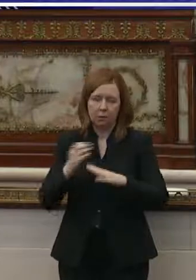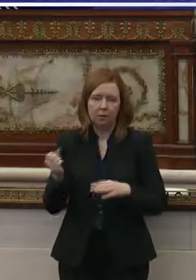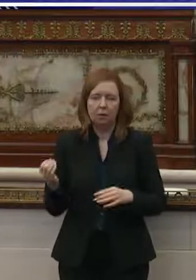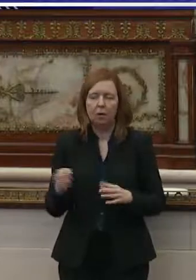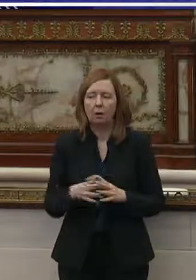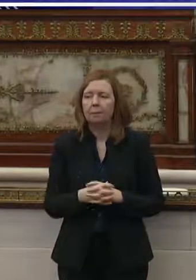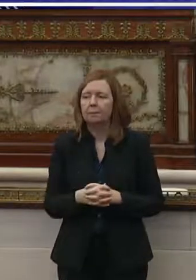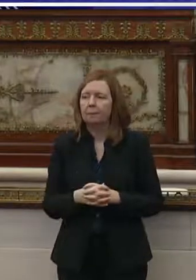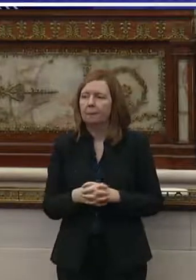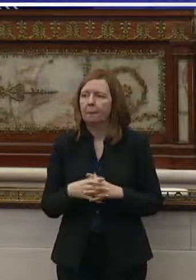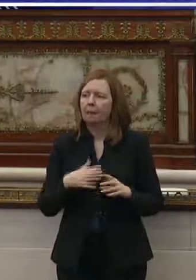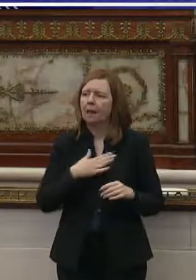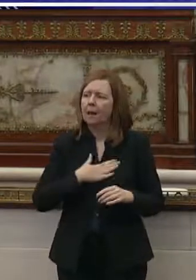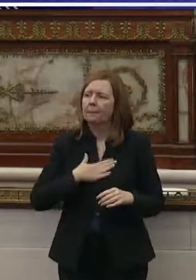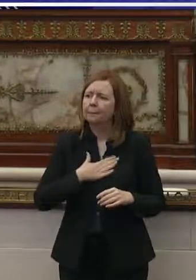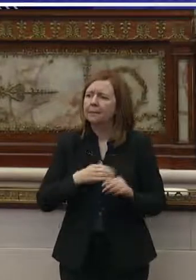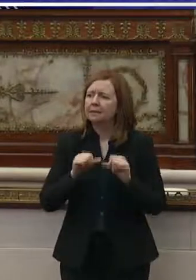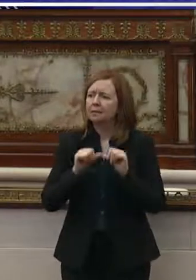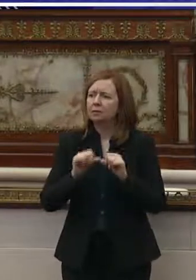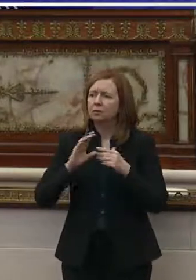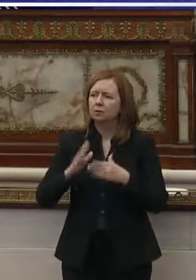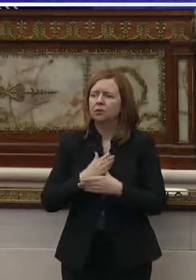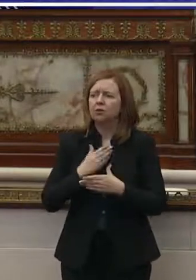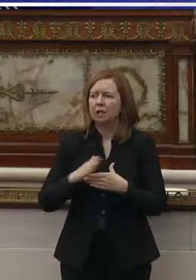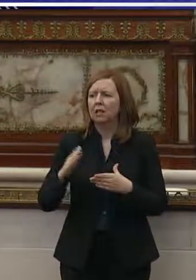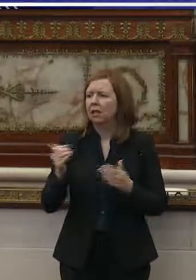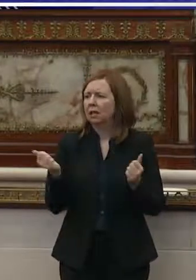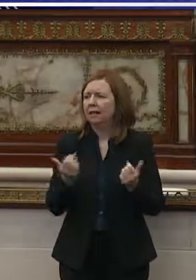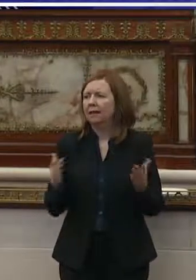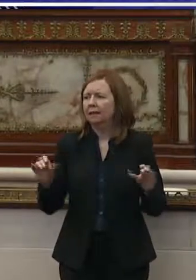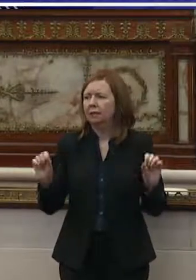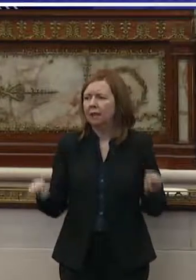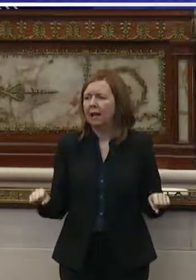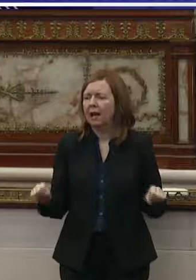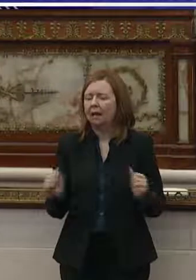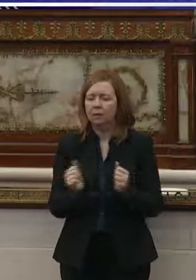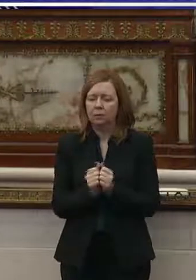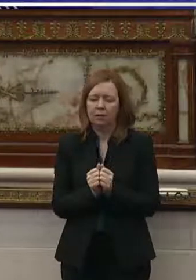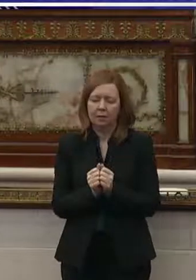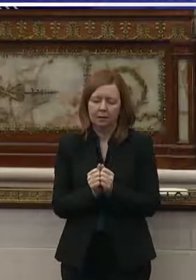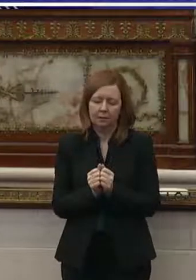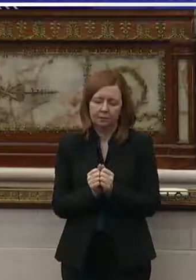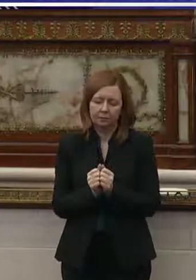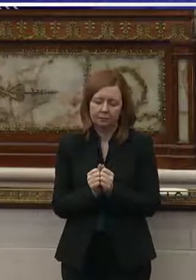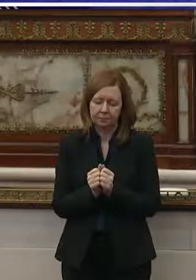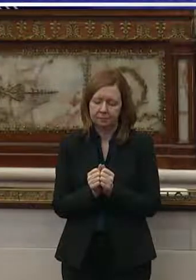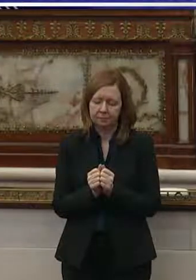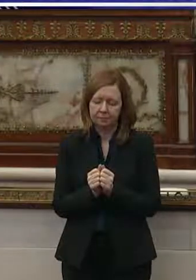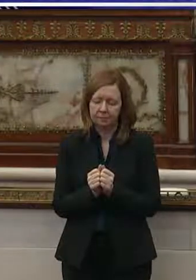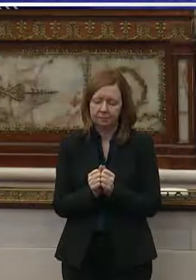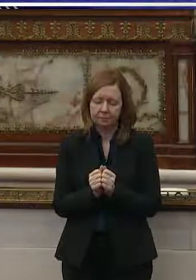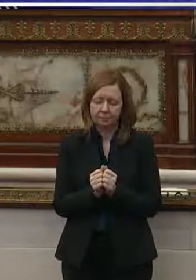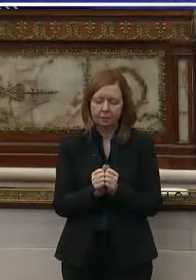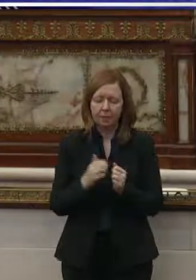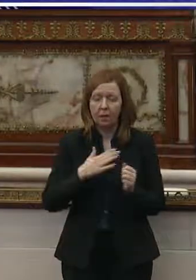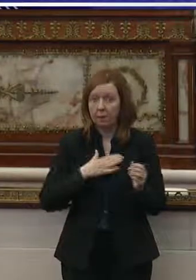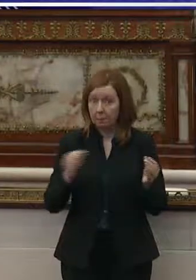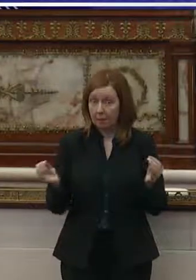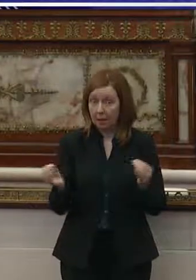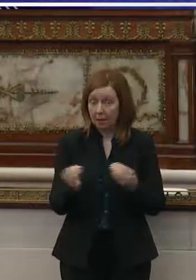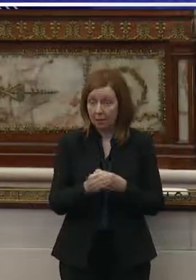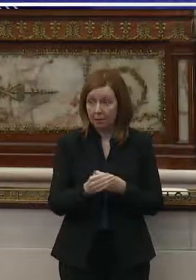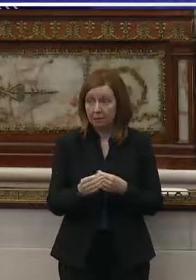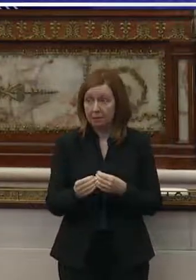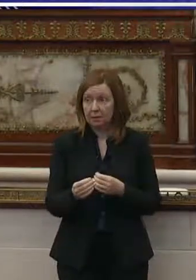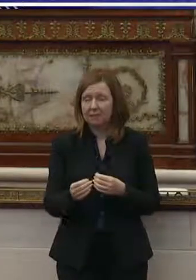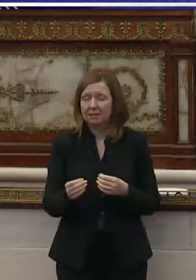So please continue to share anything you can with my office and other